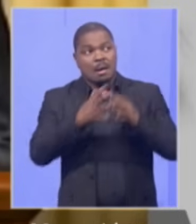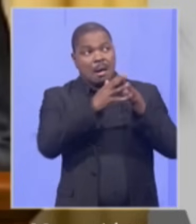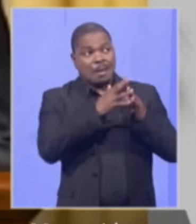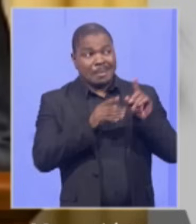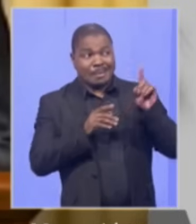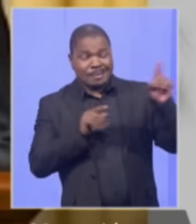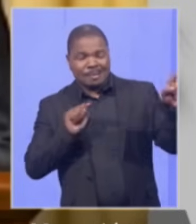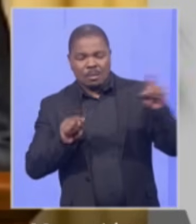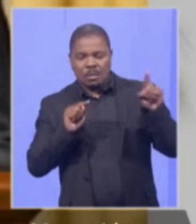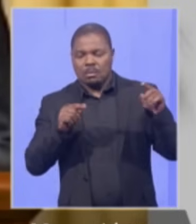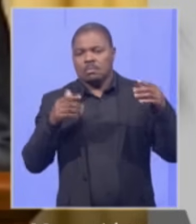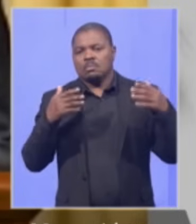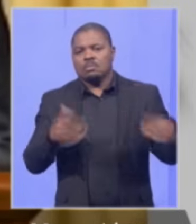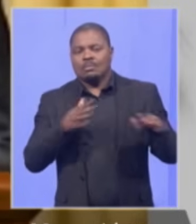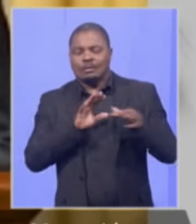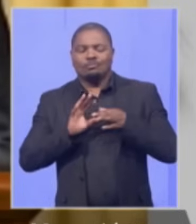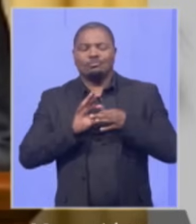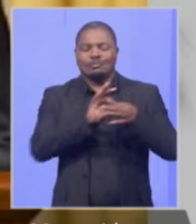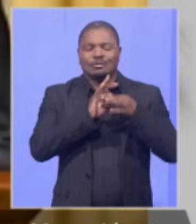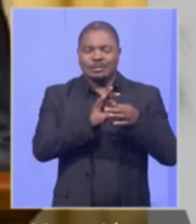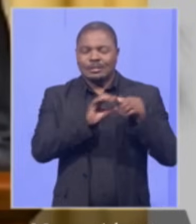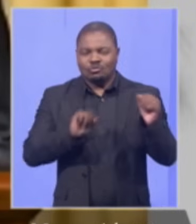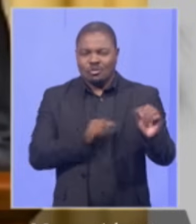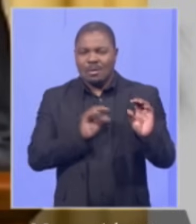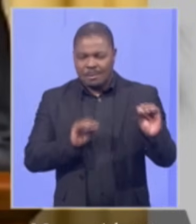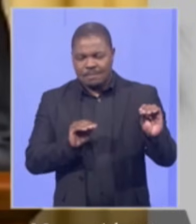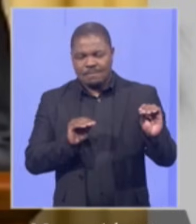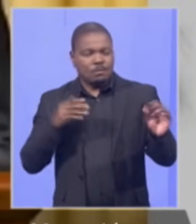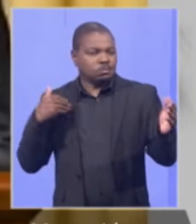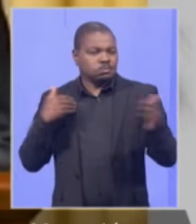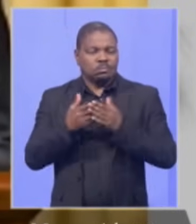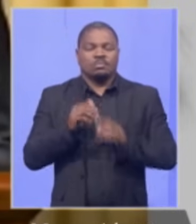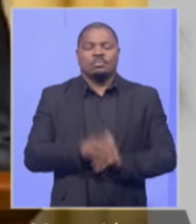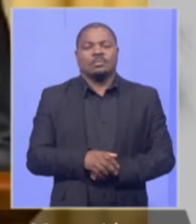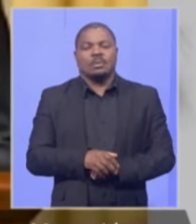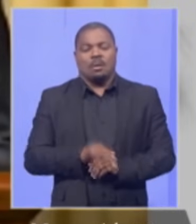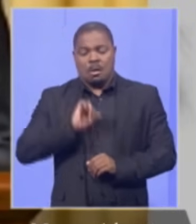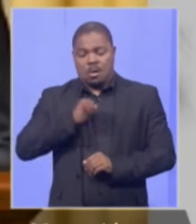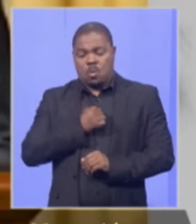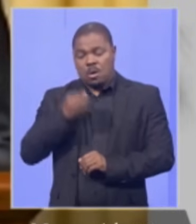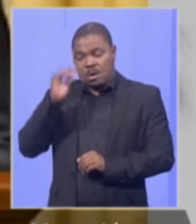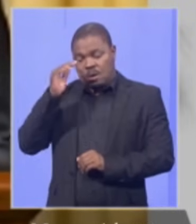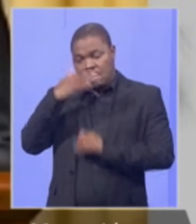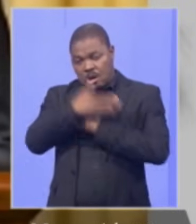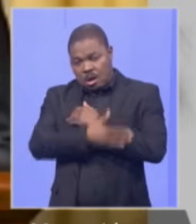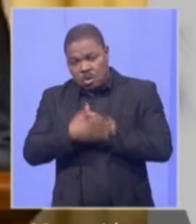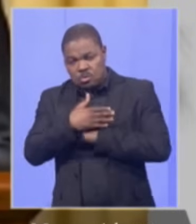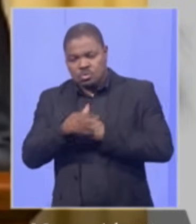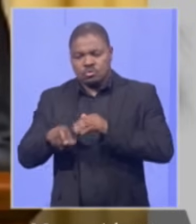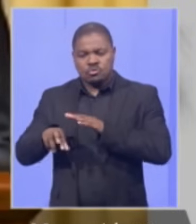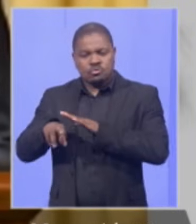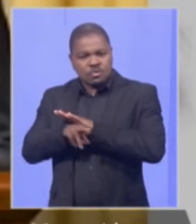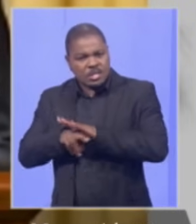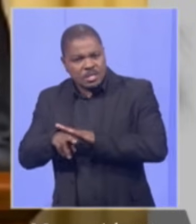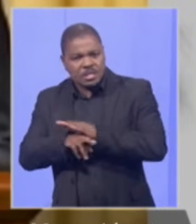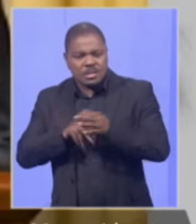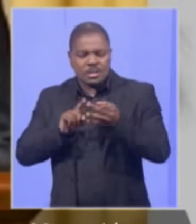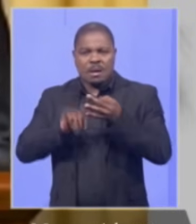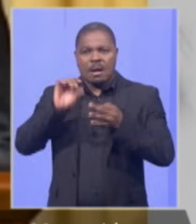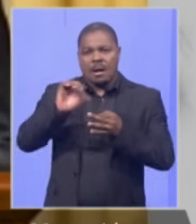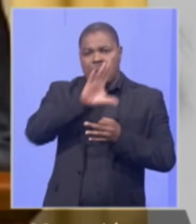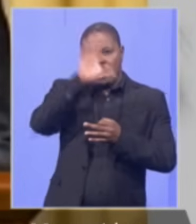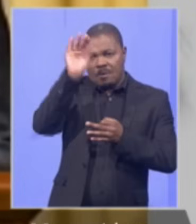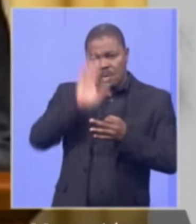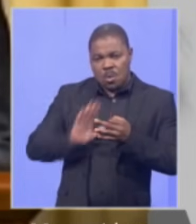a historical and strategic relationship. In the interest of our country, our region, and the rest of our